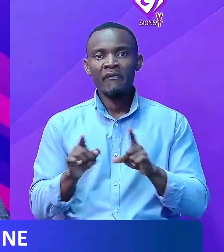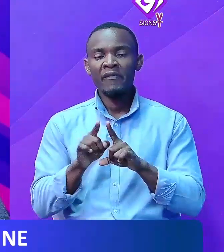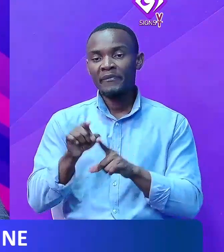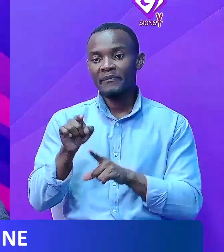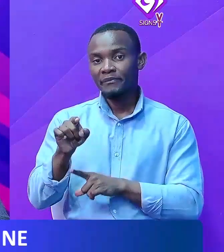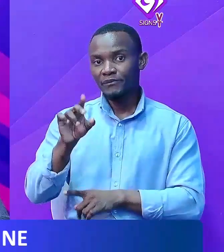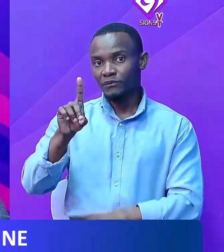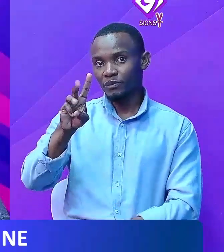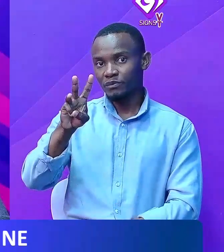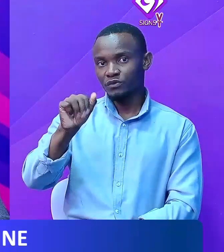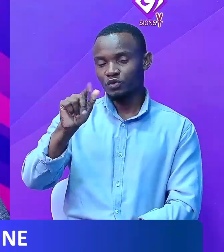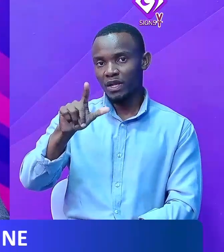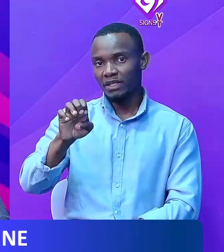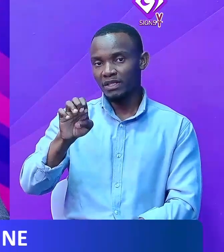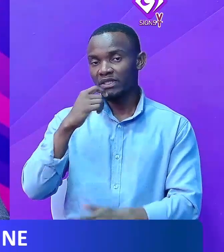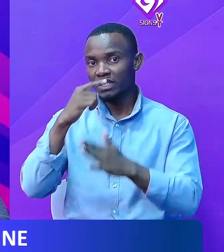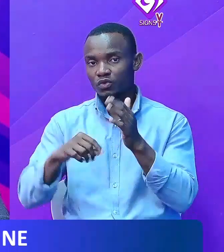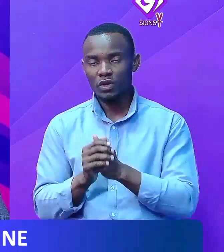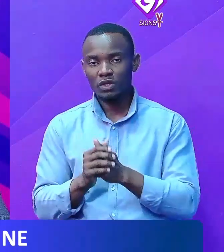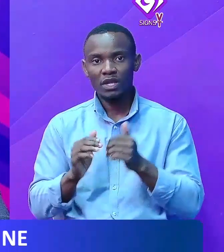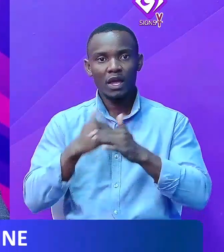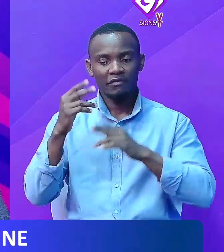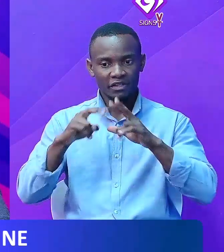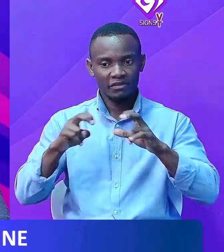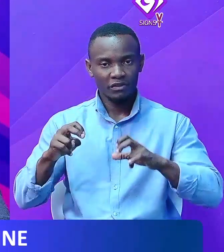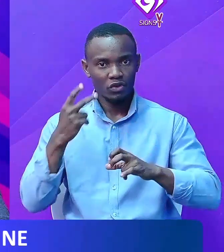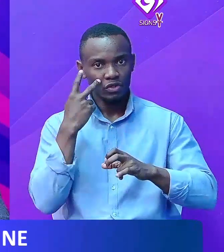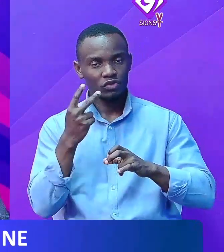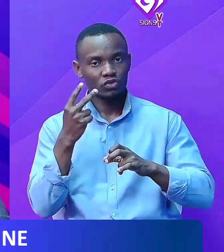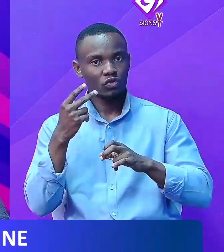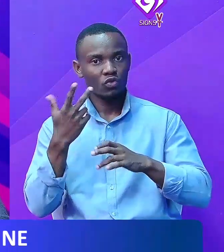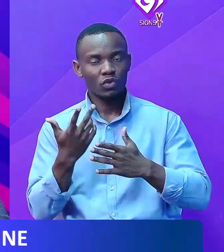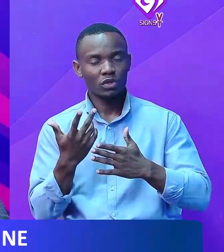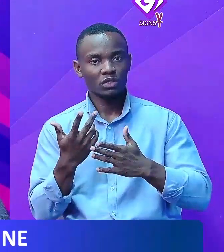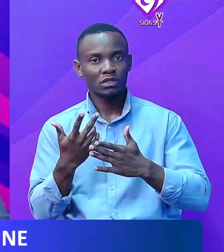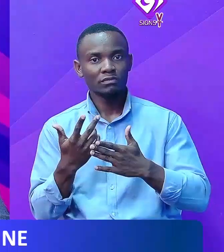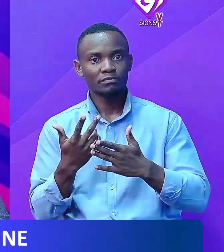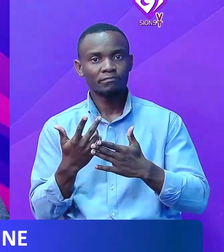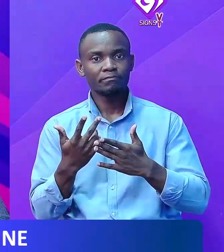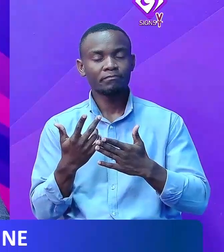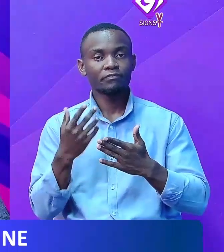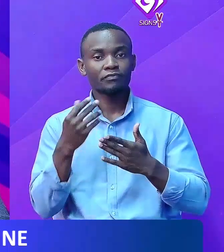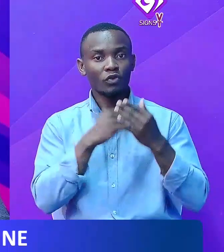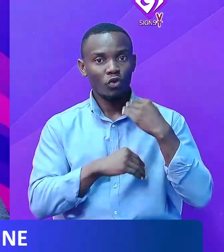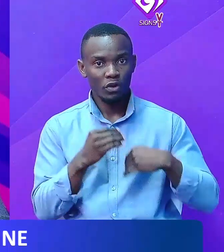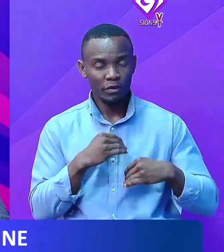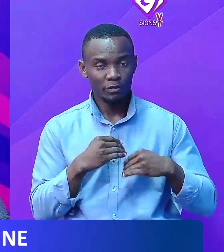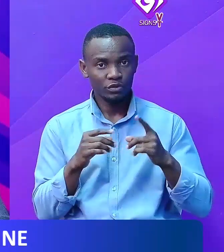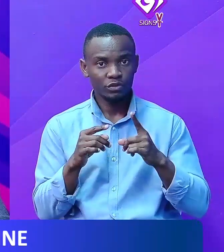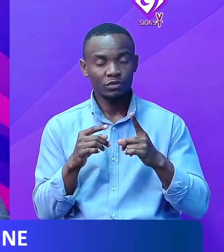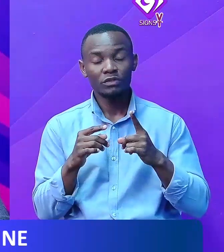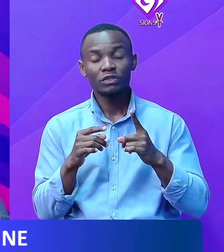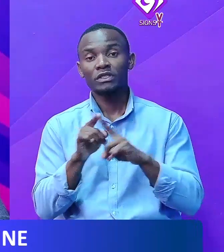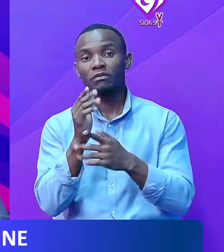investigations had uncovered fraudulent claims running into hundreds of millions of shillings, with some health facilities